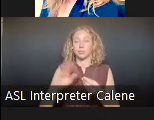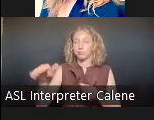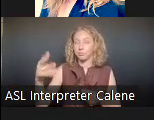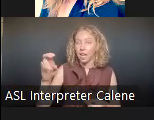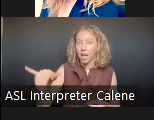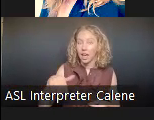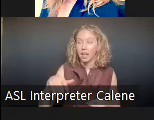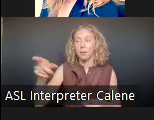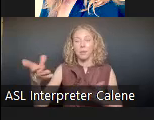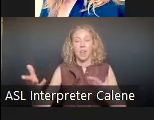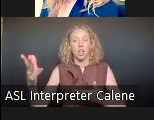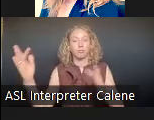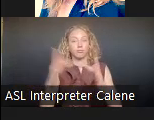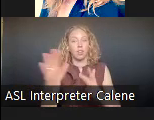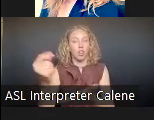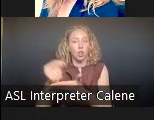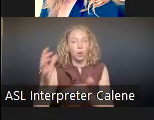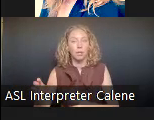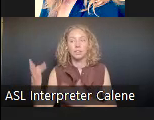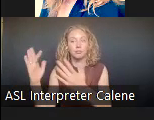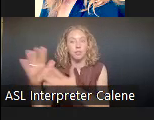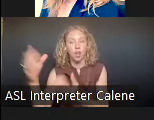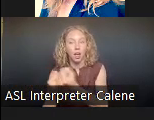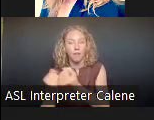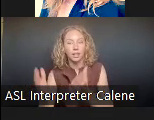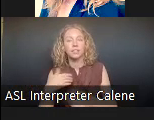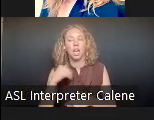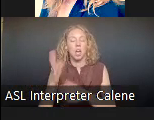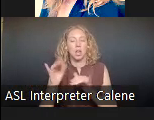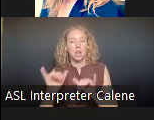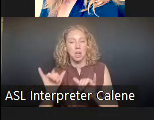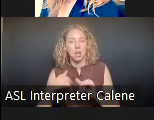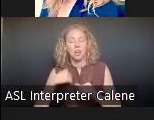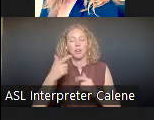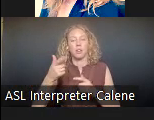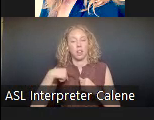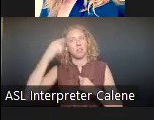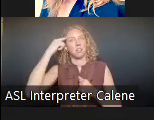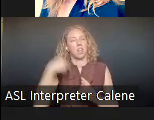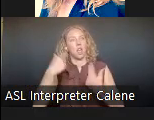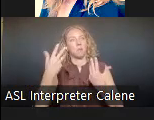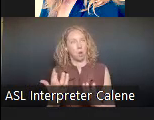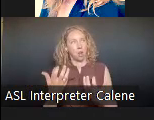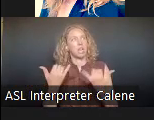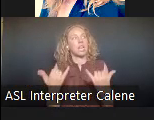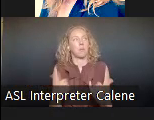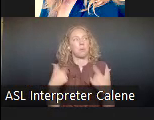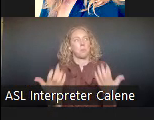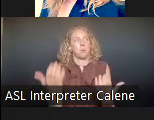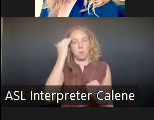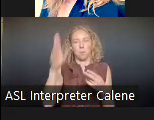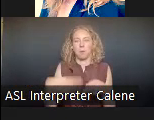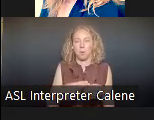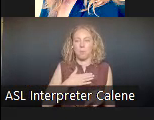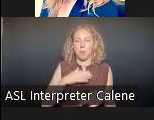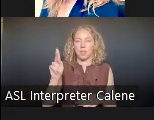talked to my therapist, I talked to an advocate, and I worked through this, and I really, I think I'm in a place where I do want to know about my kit now. Then